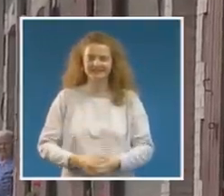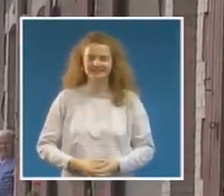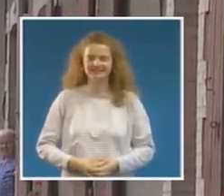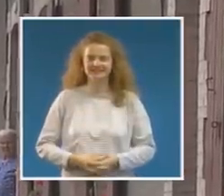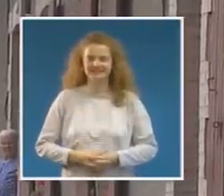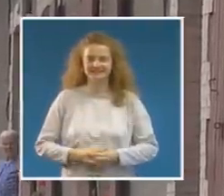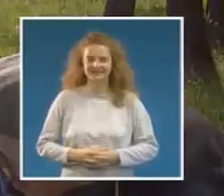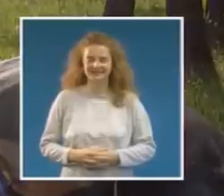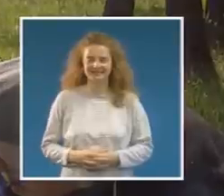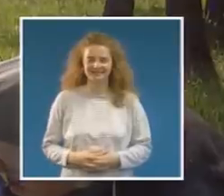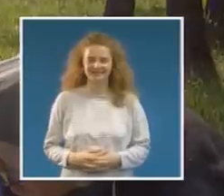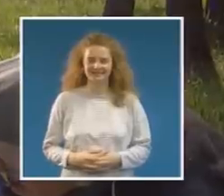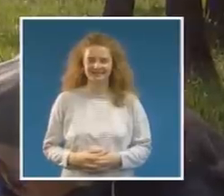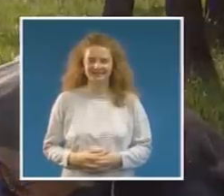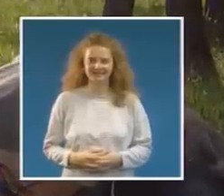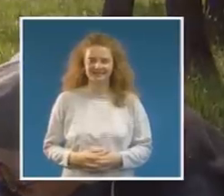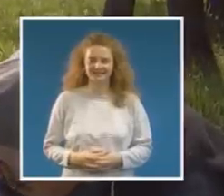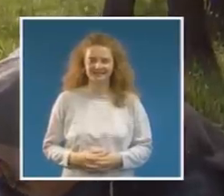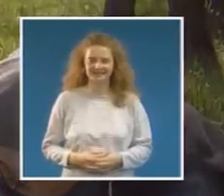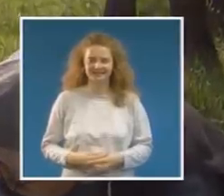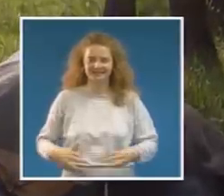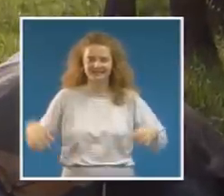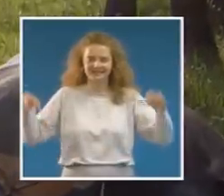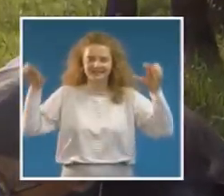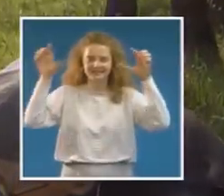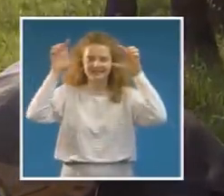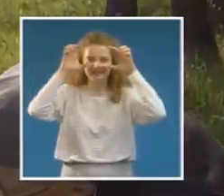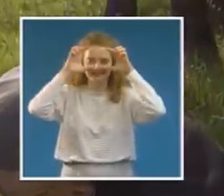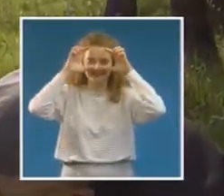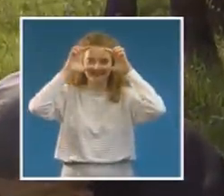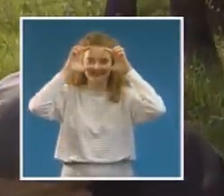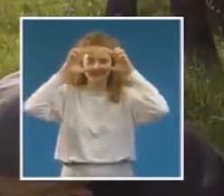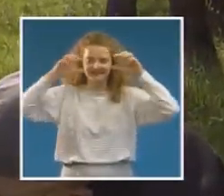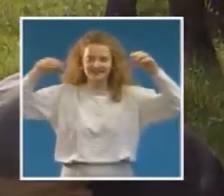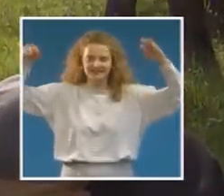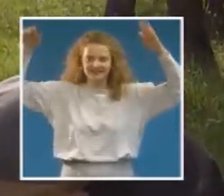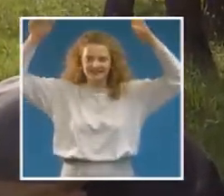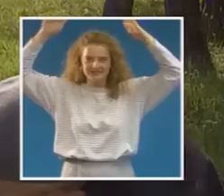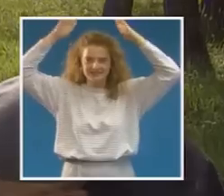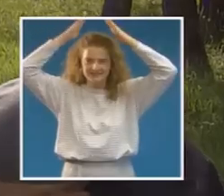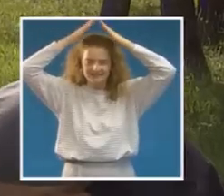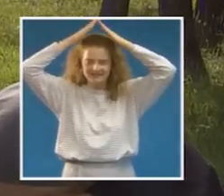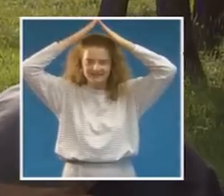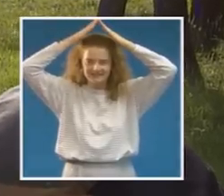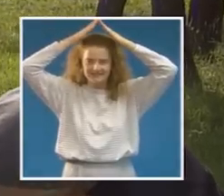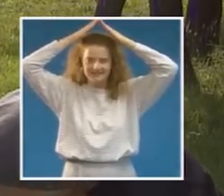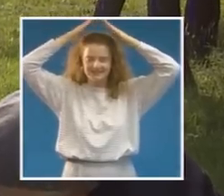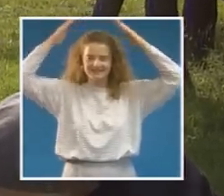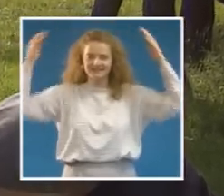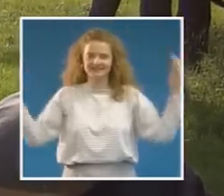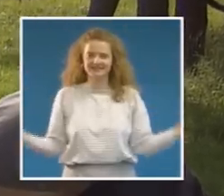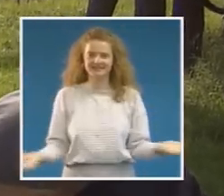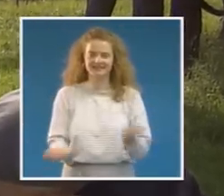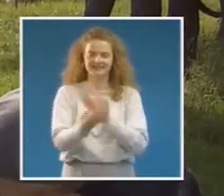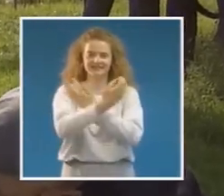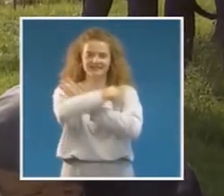and puts them in her lap. Here are Grandpa's spectacles, and here is Grandpa's hat. And here's the